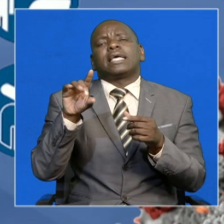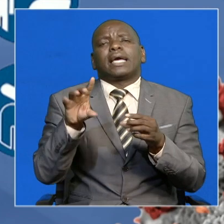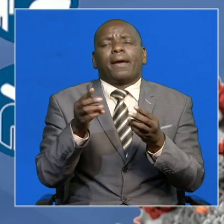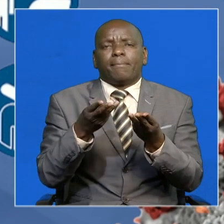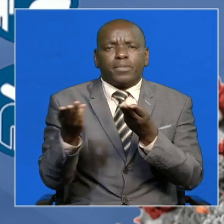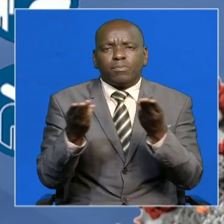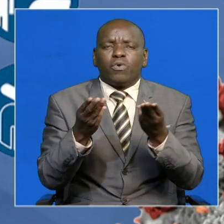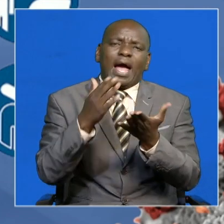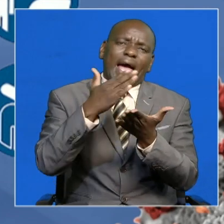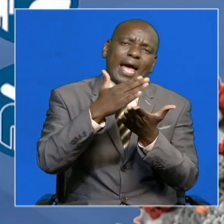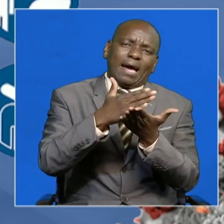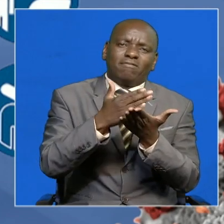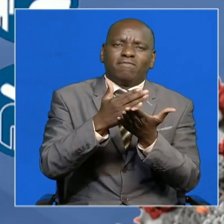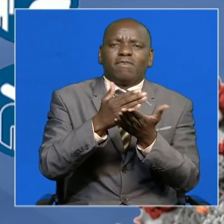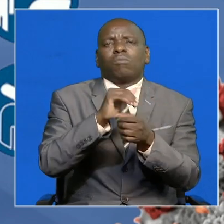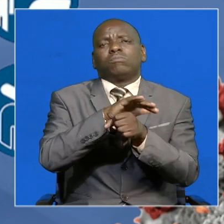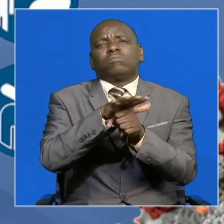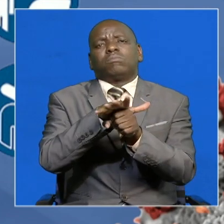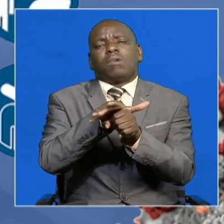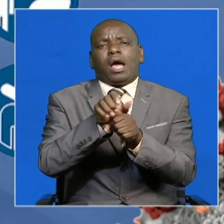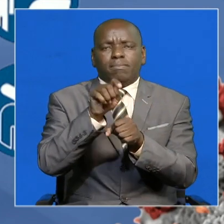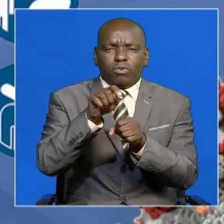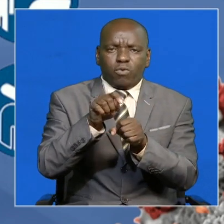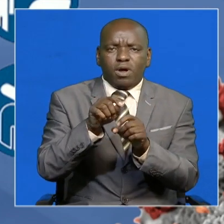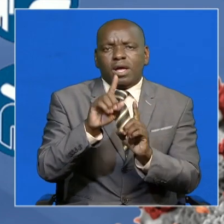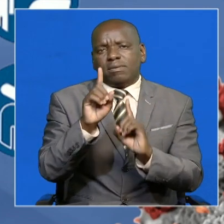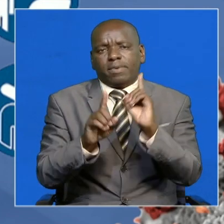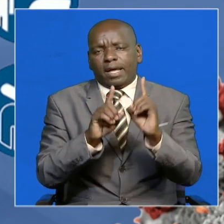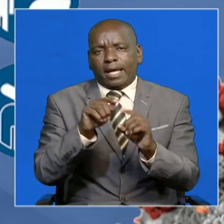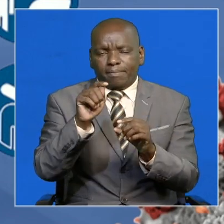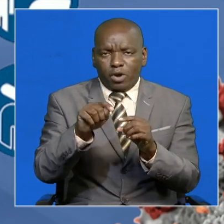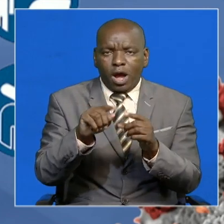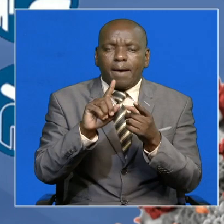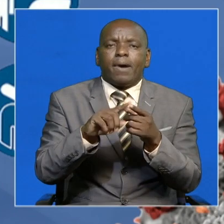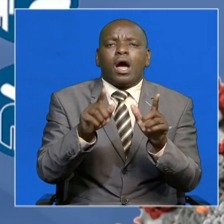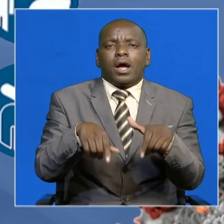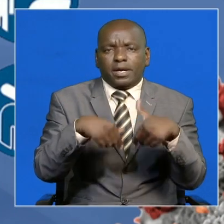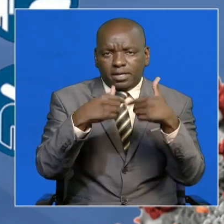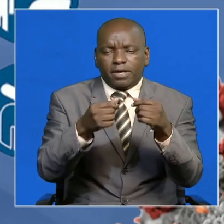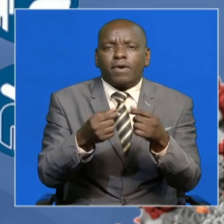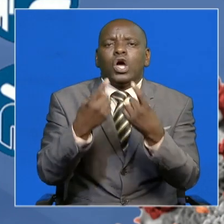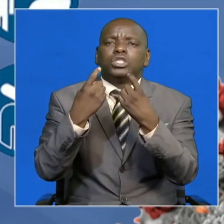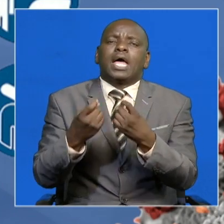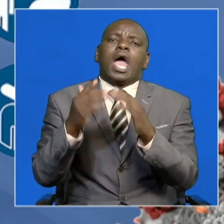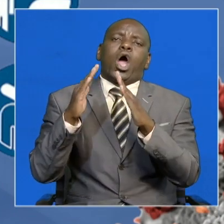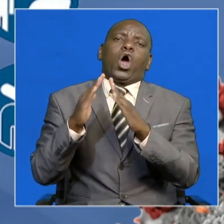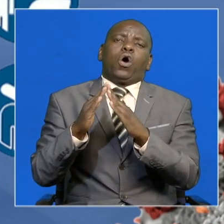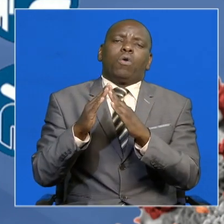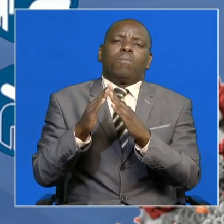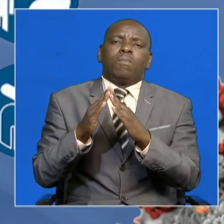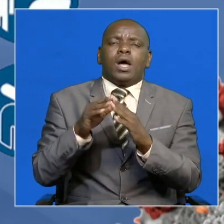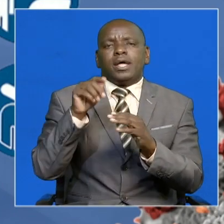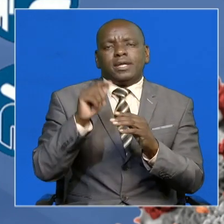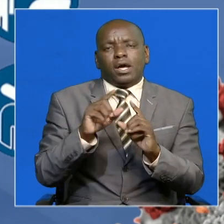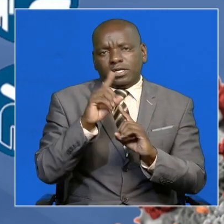mild COVID-19 symptoms and no known high-risk factors are instructed to self-isolate at home and to